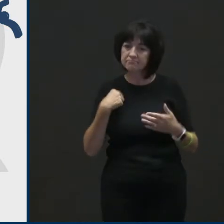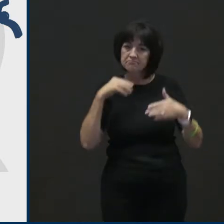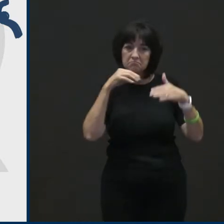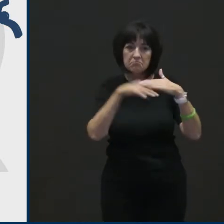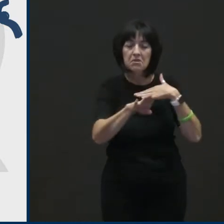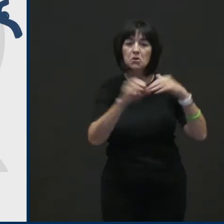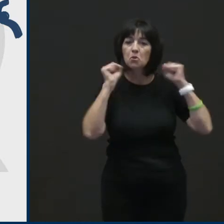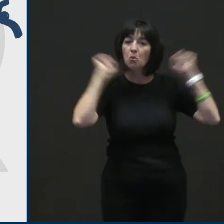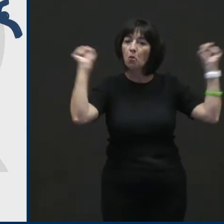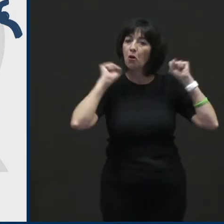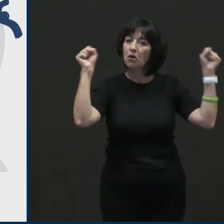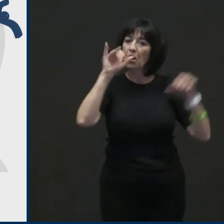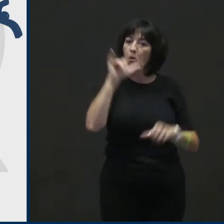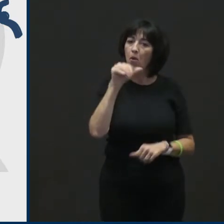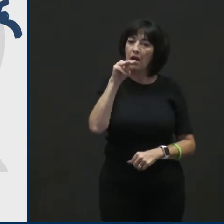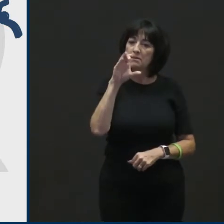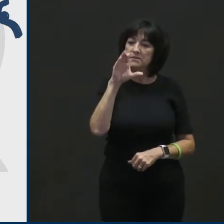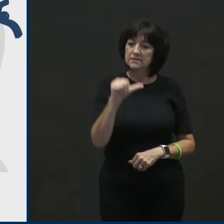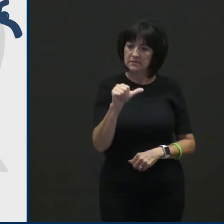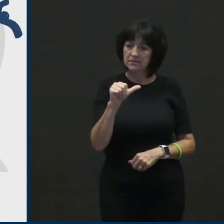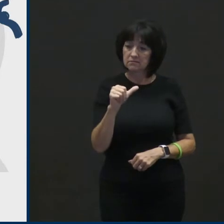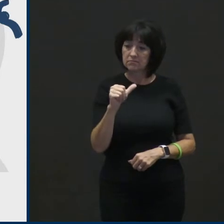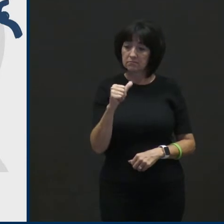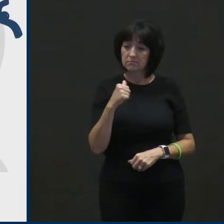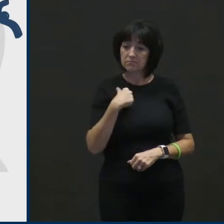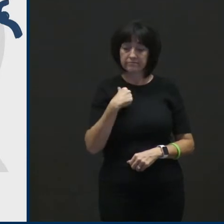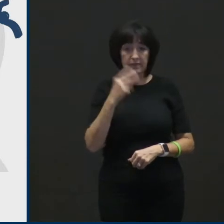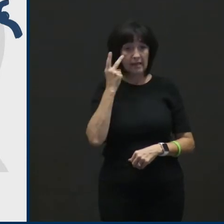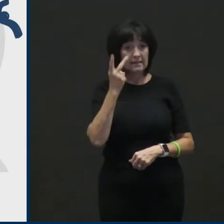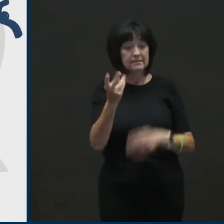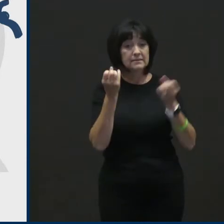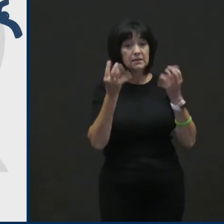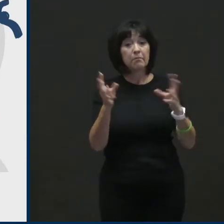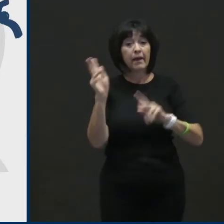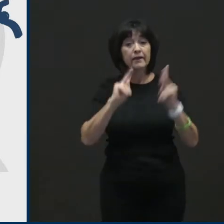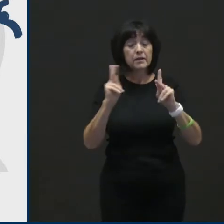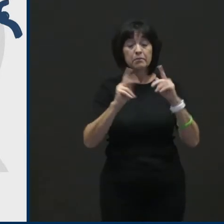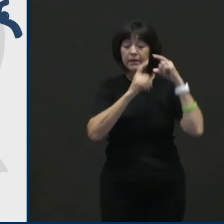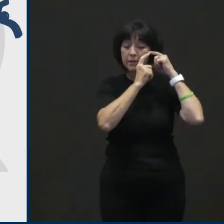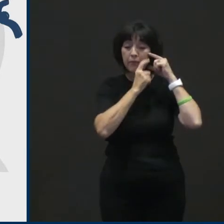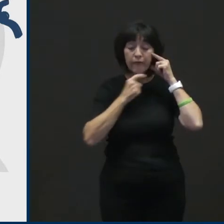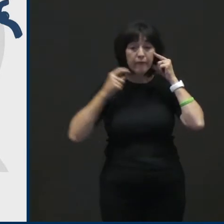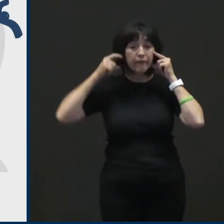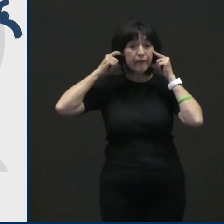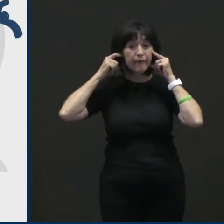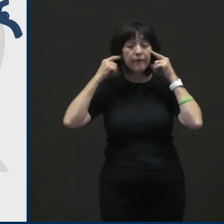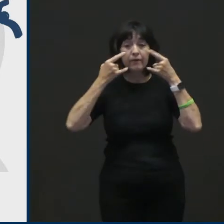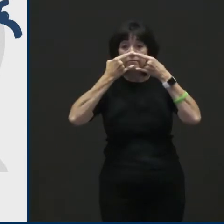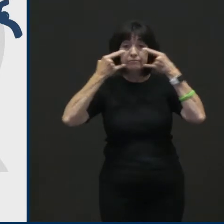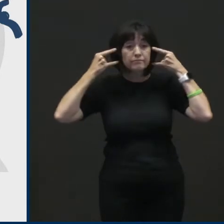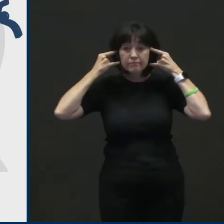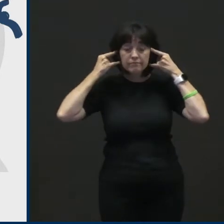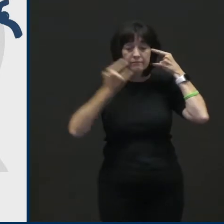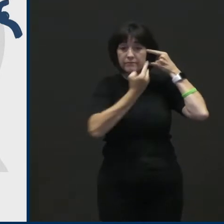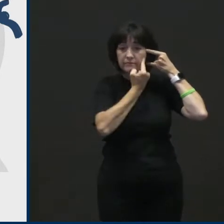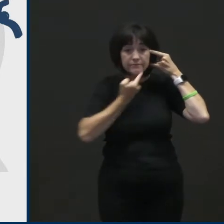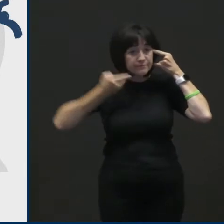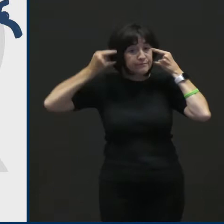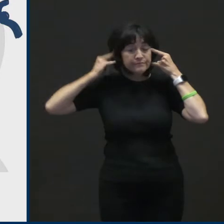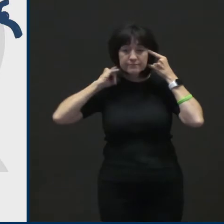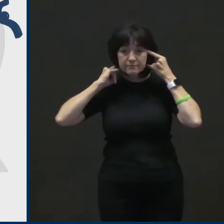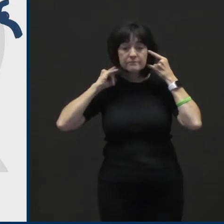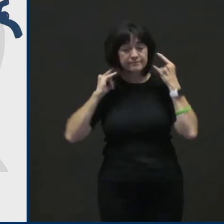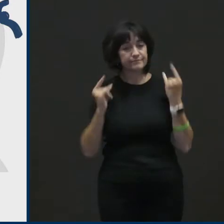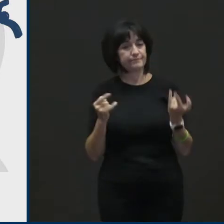workout in, how many people have their mask wrapped around their neck, not even covering their nose or their mouth. More regularly, I do